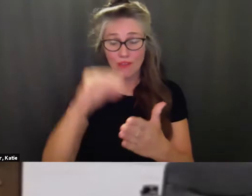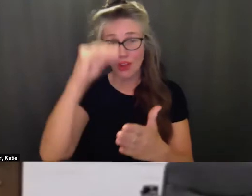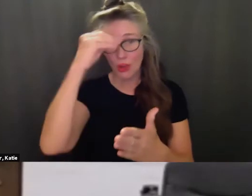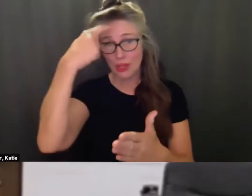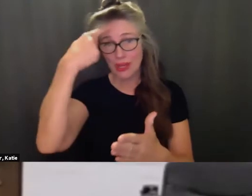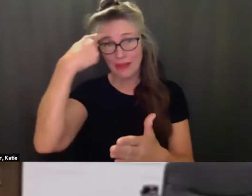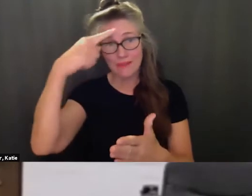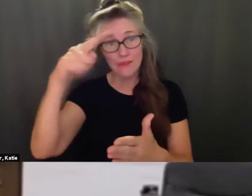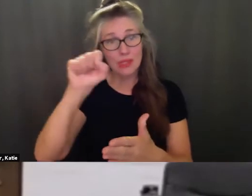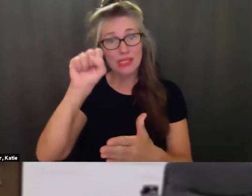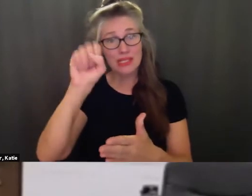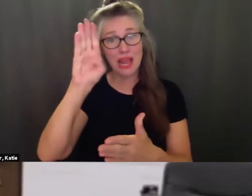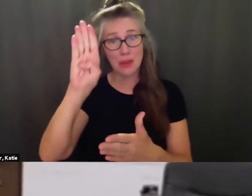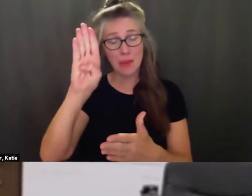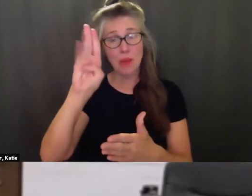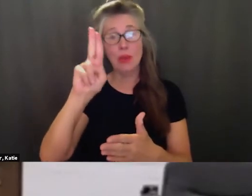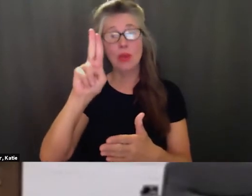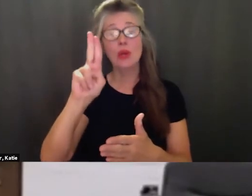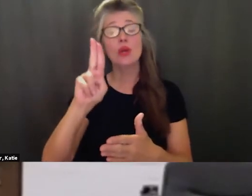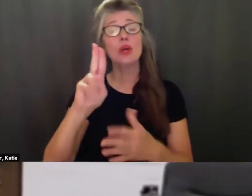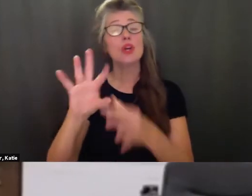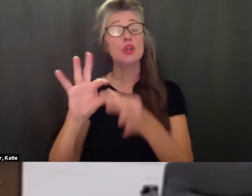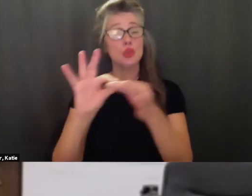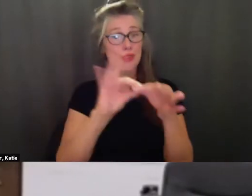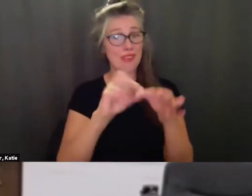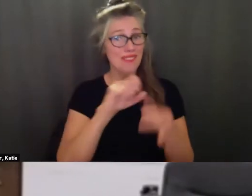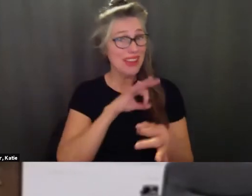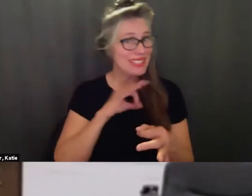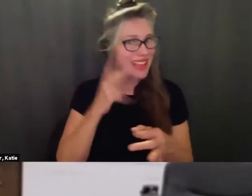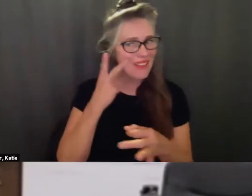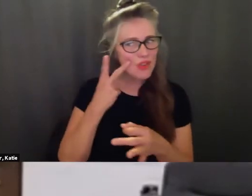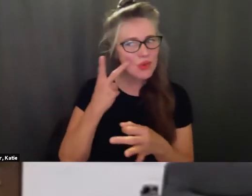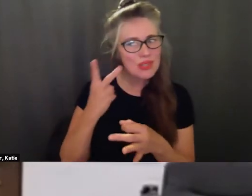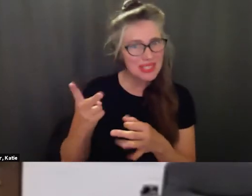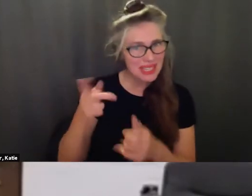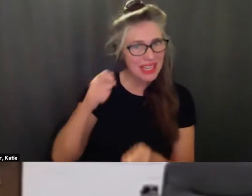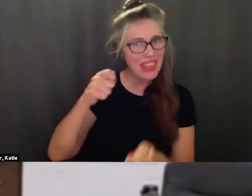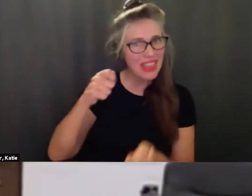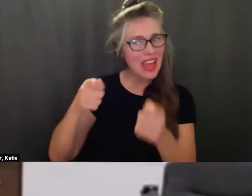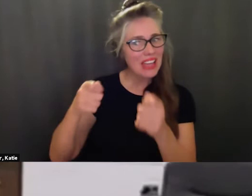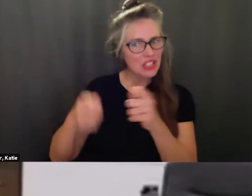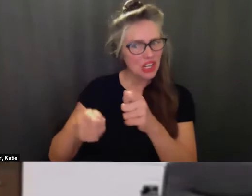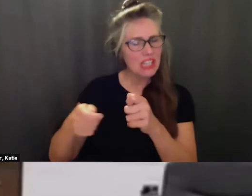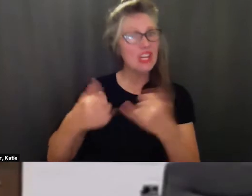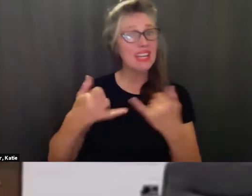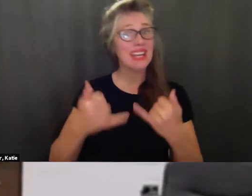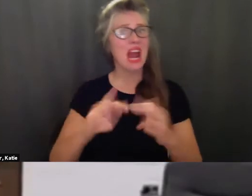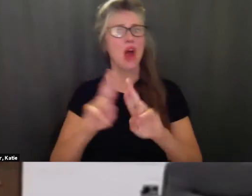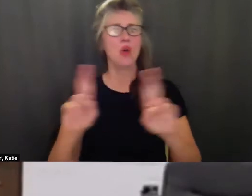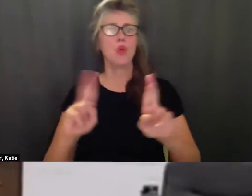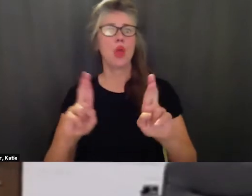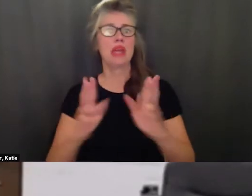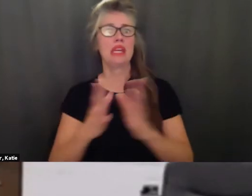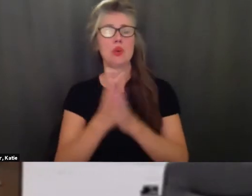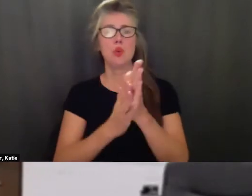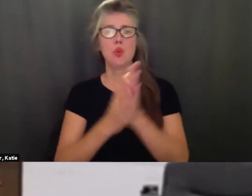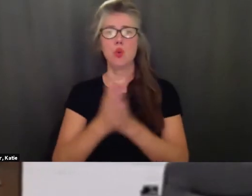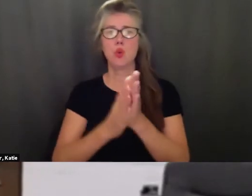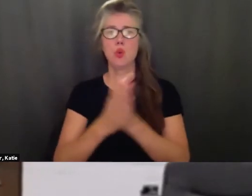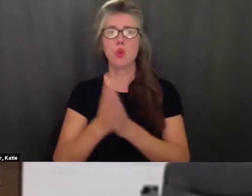our Santa Barbara Unified staff, you see that they are ready to move and to be,